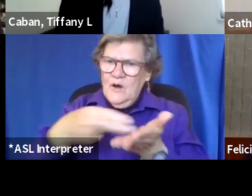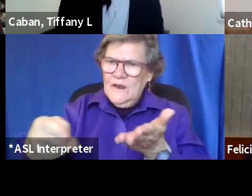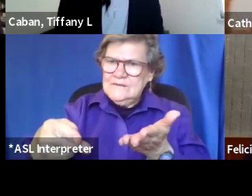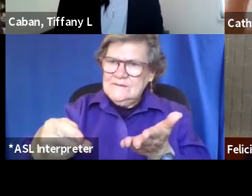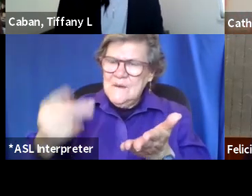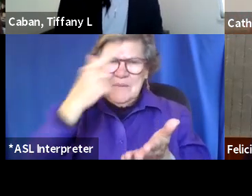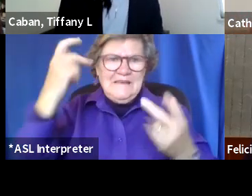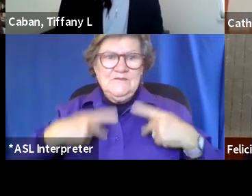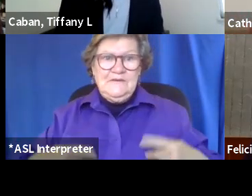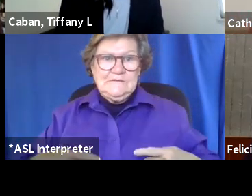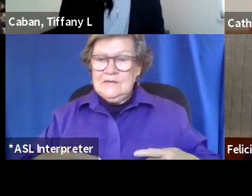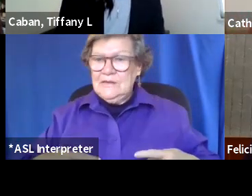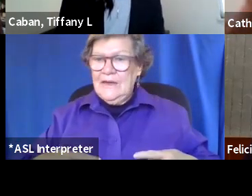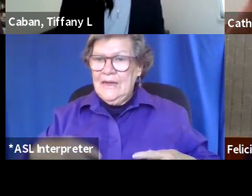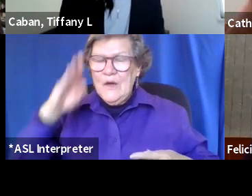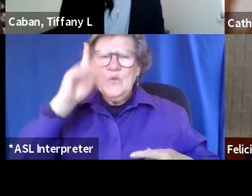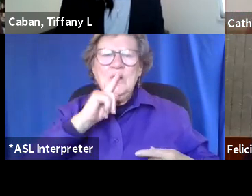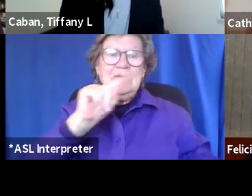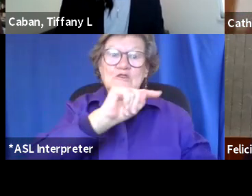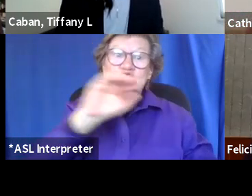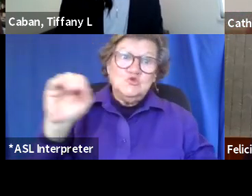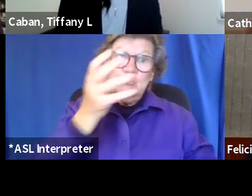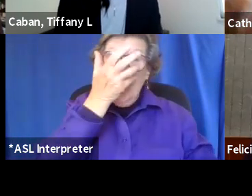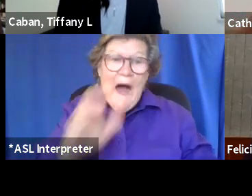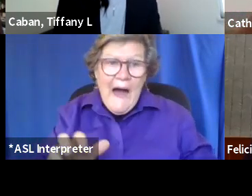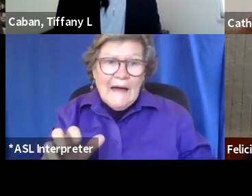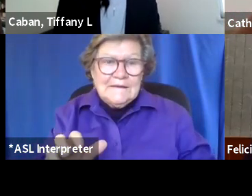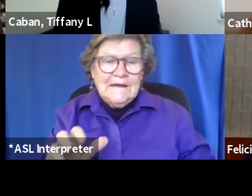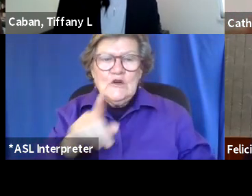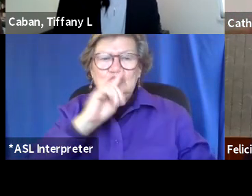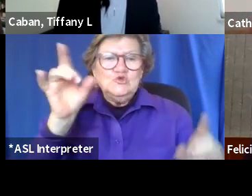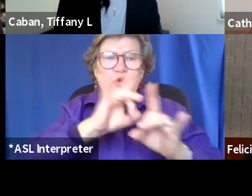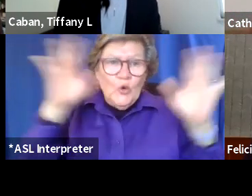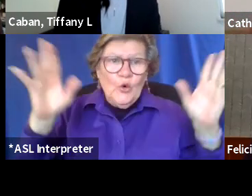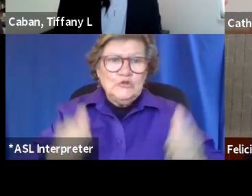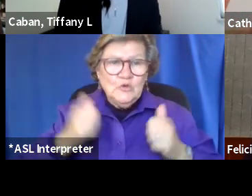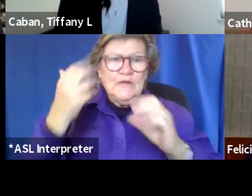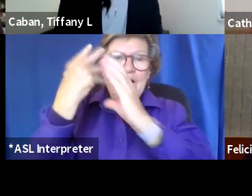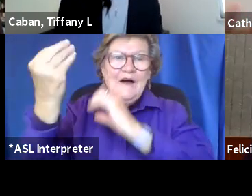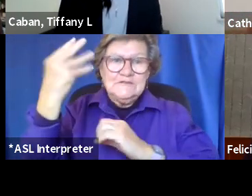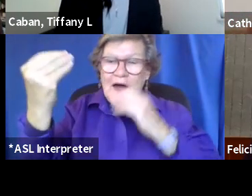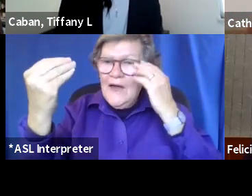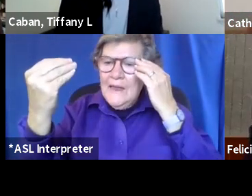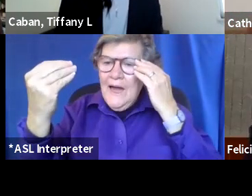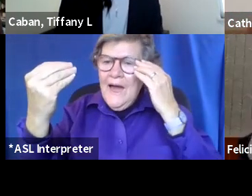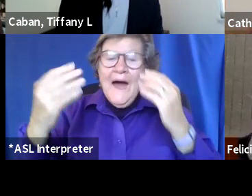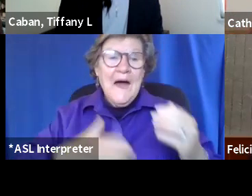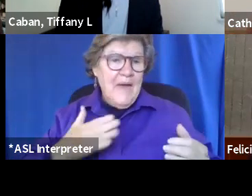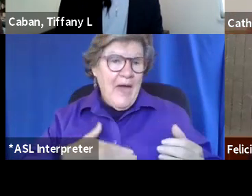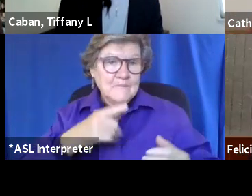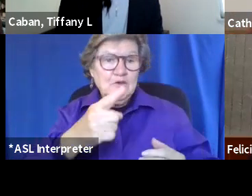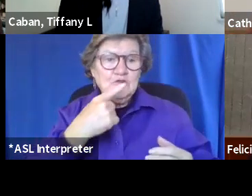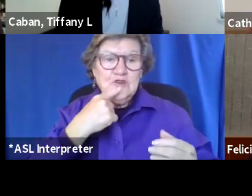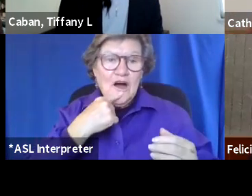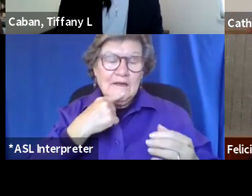because physically it will be just too hot. It'll be too bad to live outside. So I'm glad everyone's saying Renewable Rikers. I'm so glad